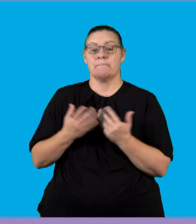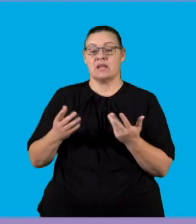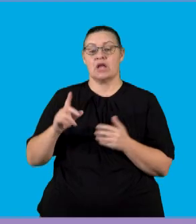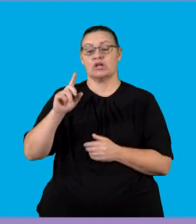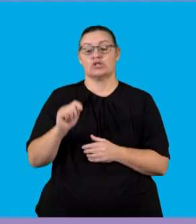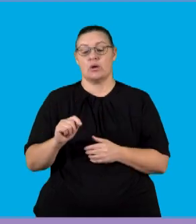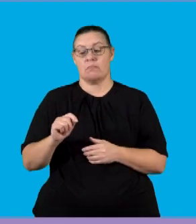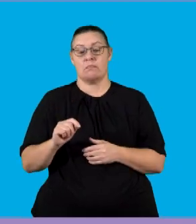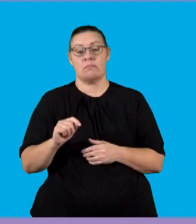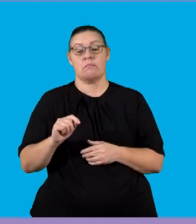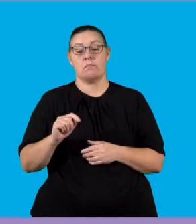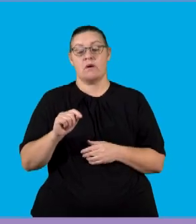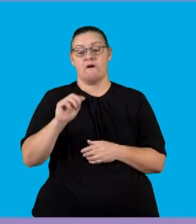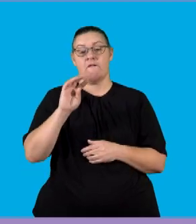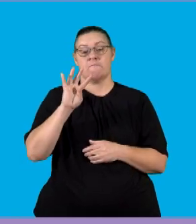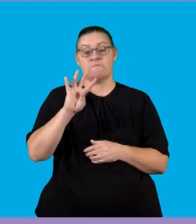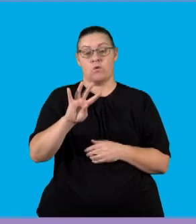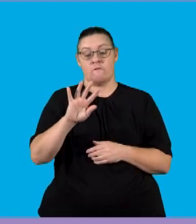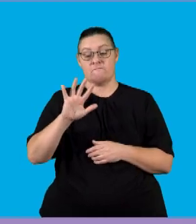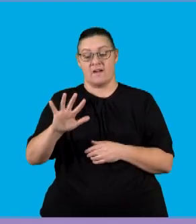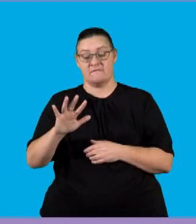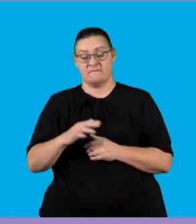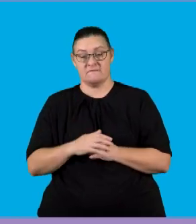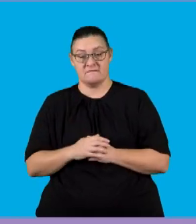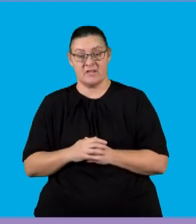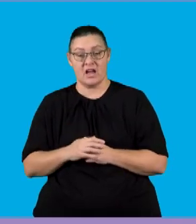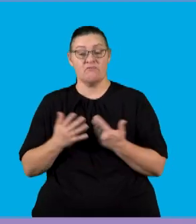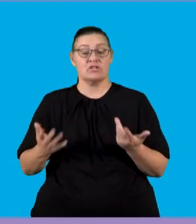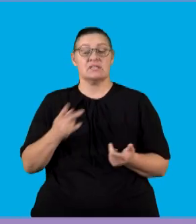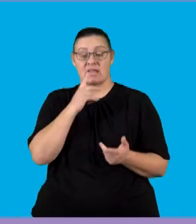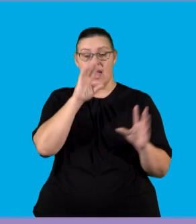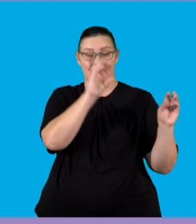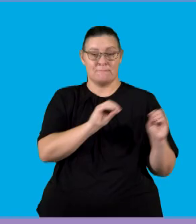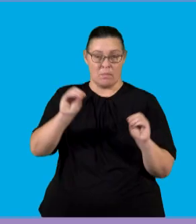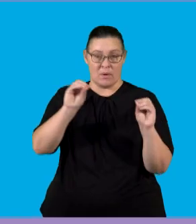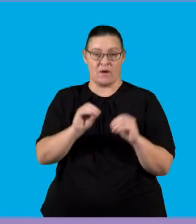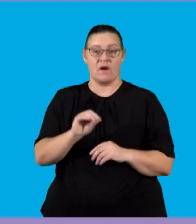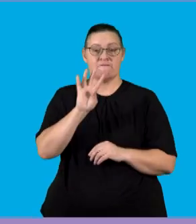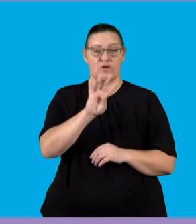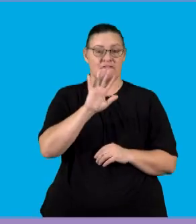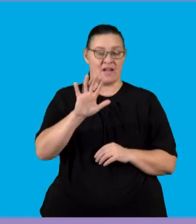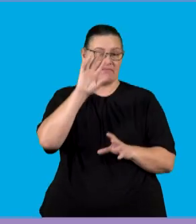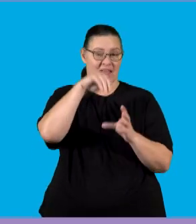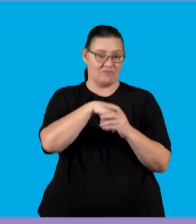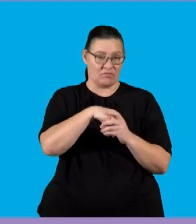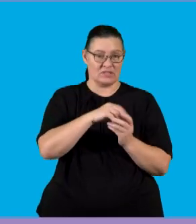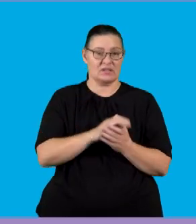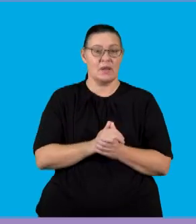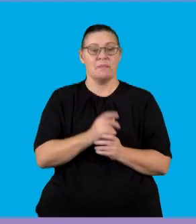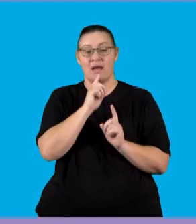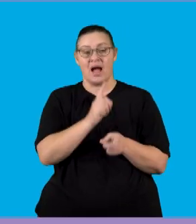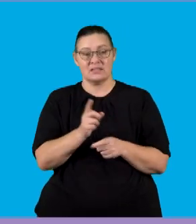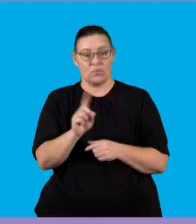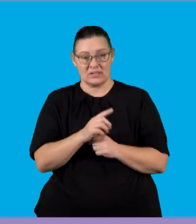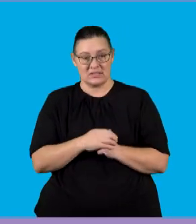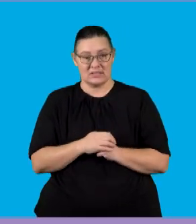term 45? Well, if we substitute 45 into our formula, our answer is going to